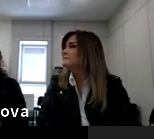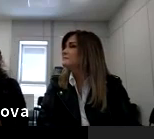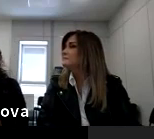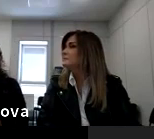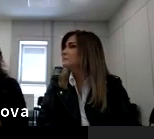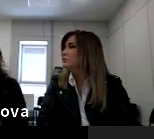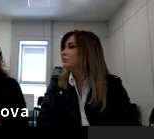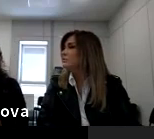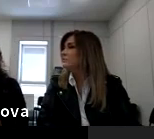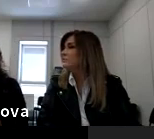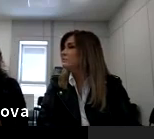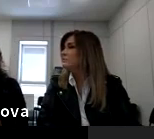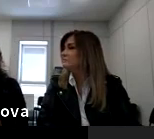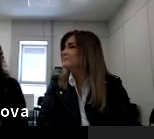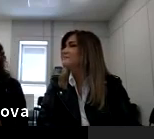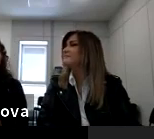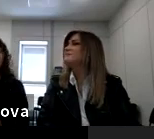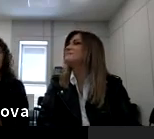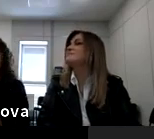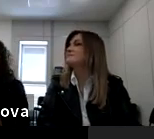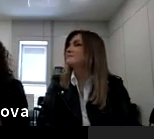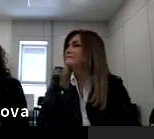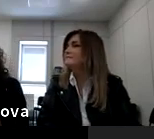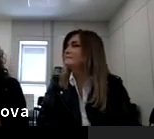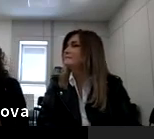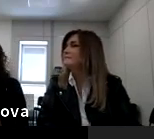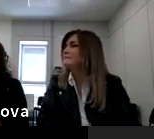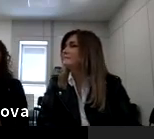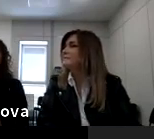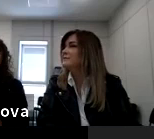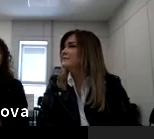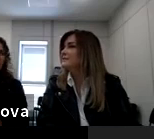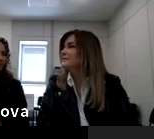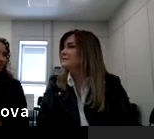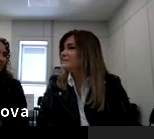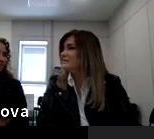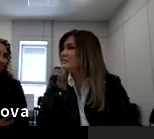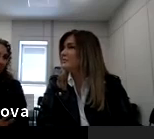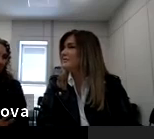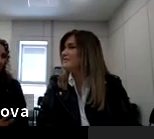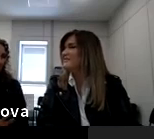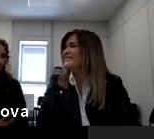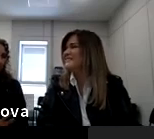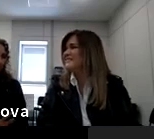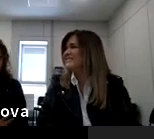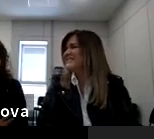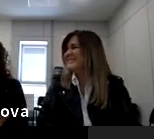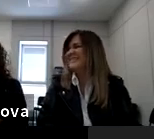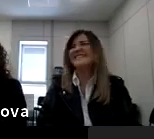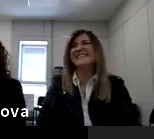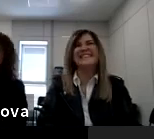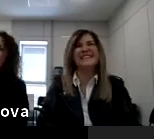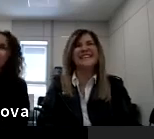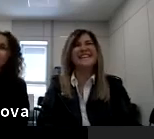the bottom and more light on the upside. Top.